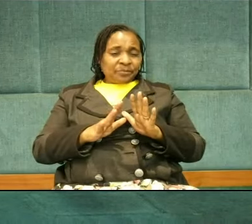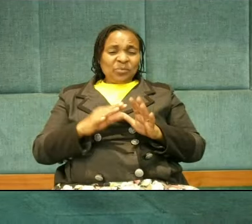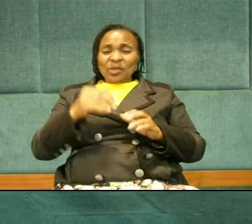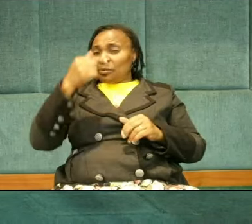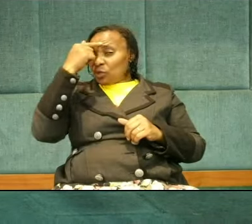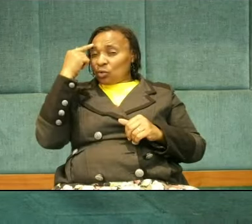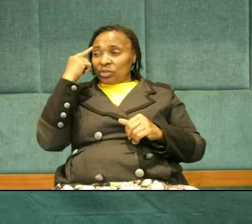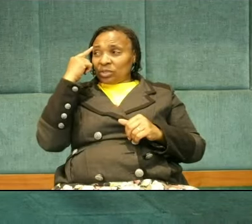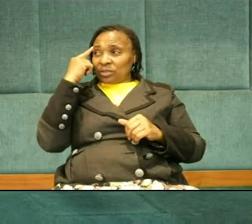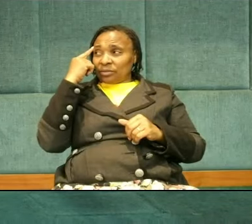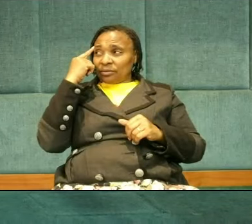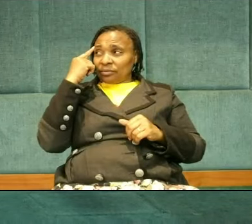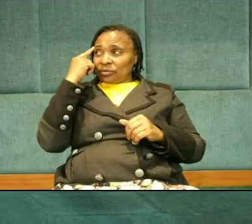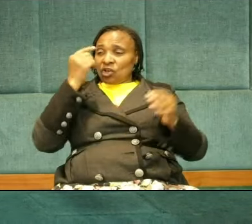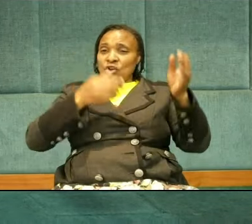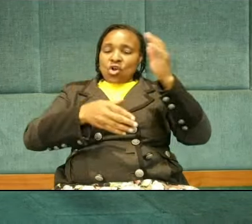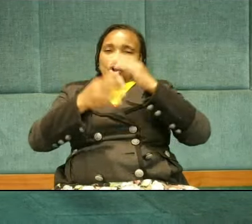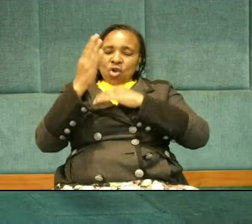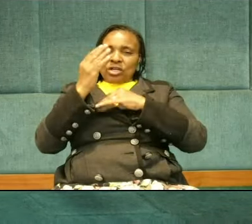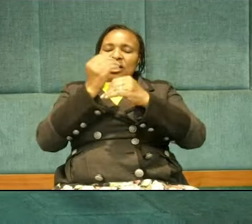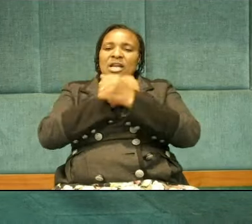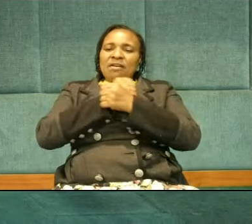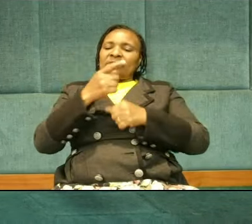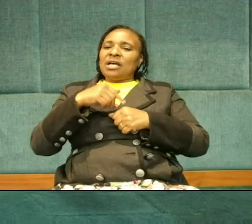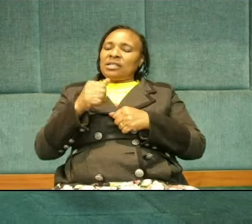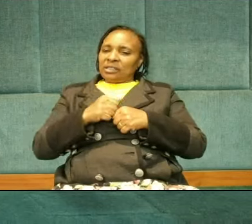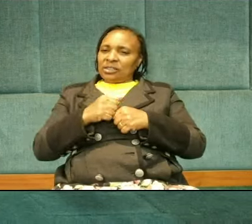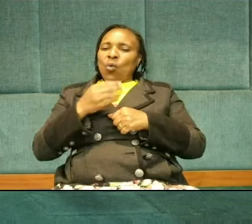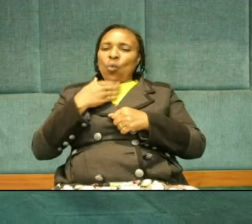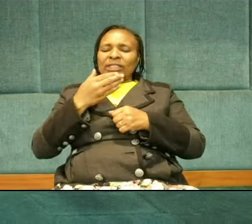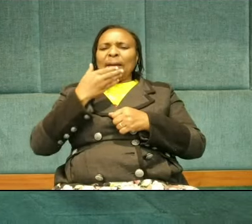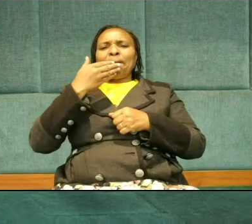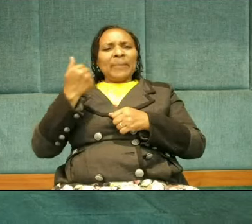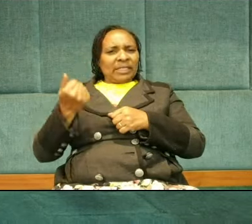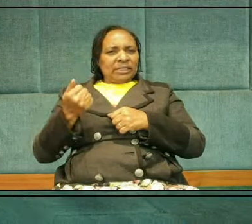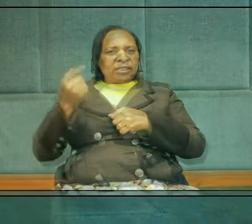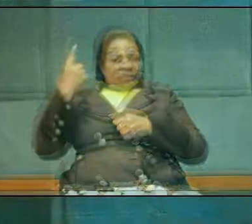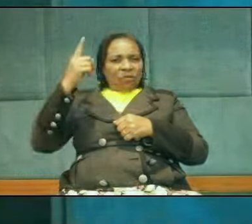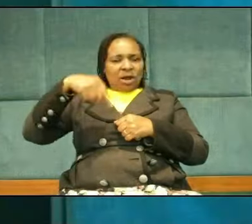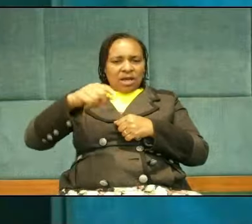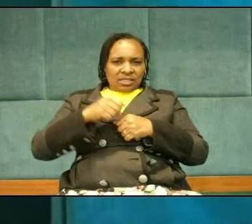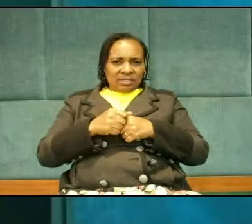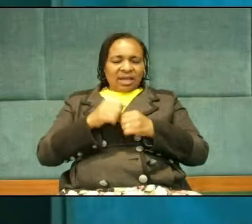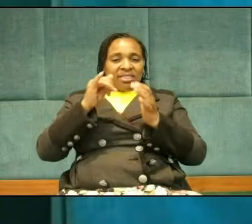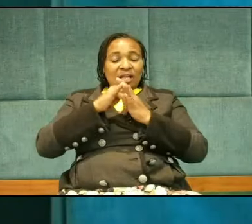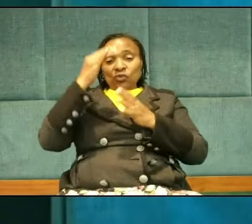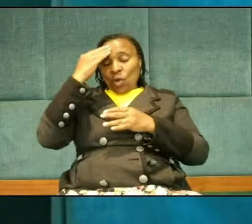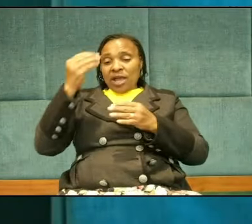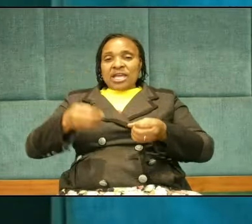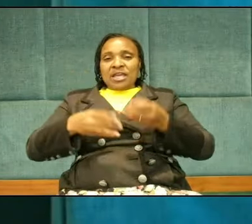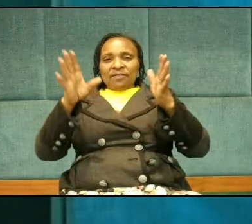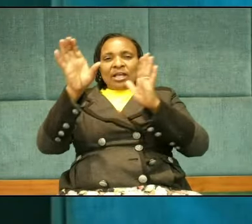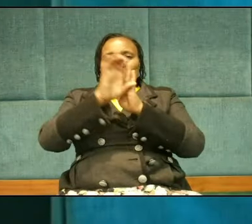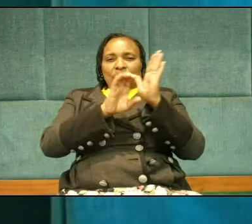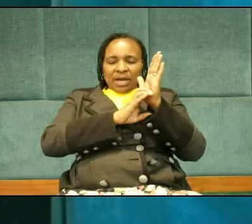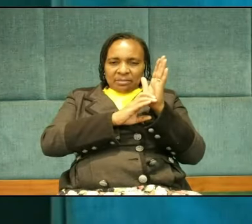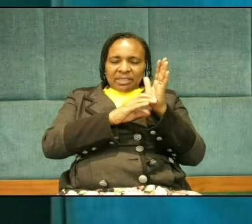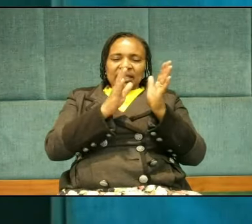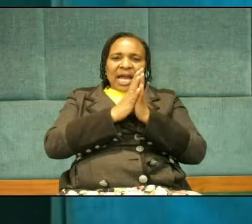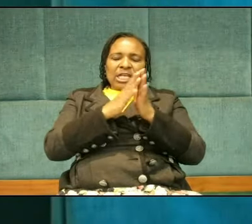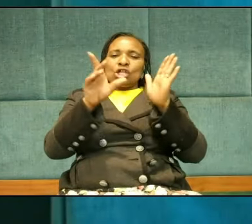Because God loves us. He wants the best for us. That's why he gives us commandments and